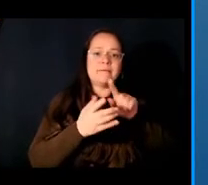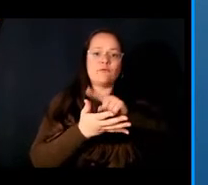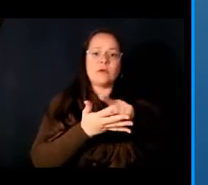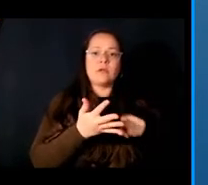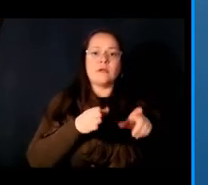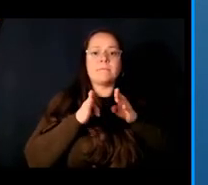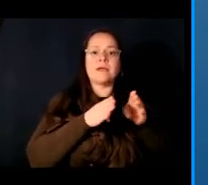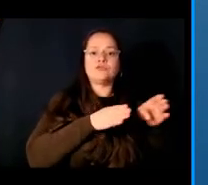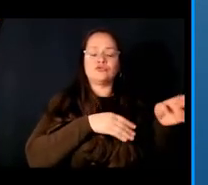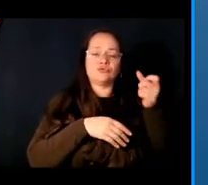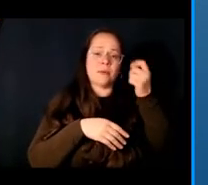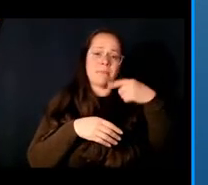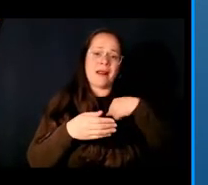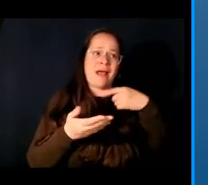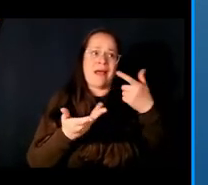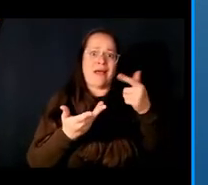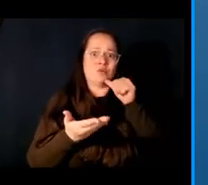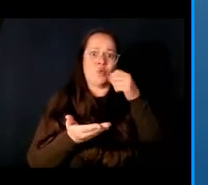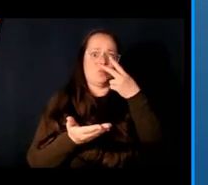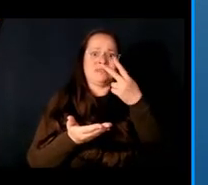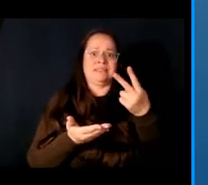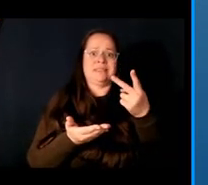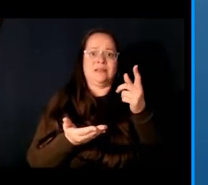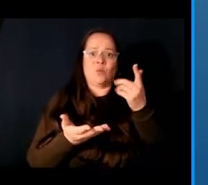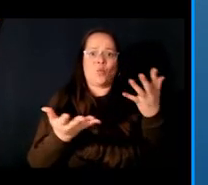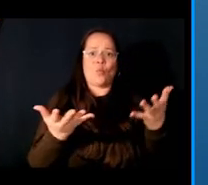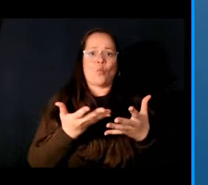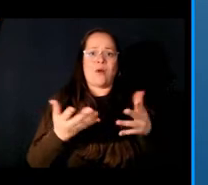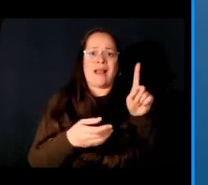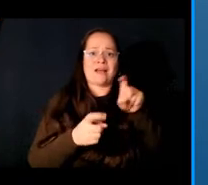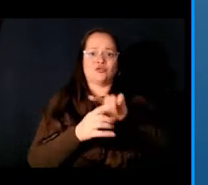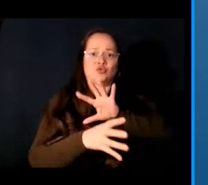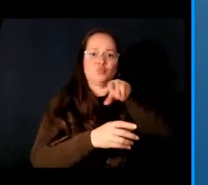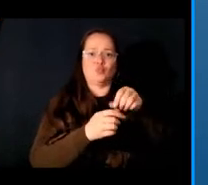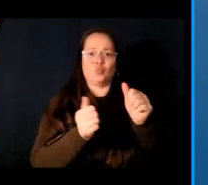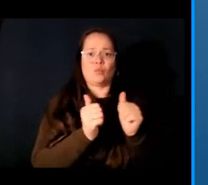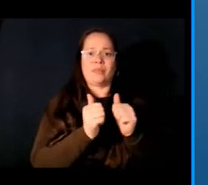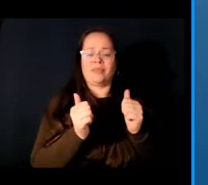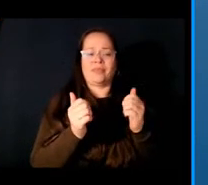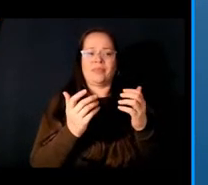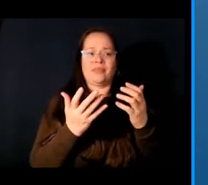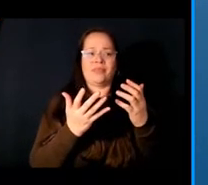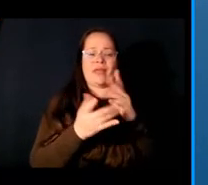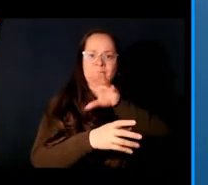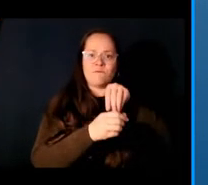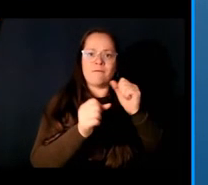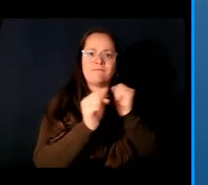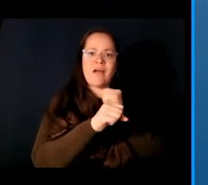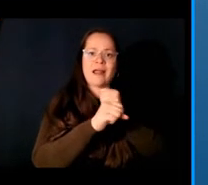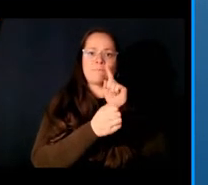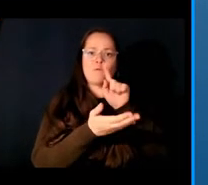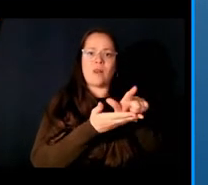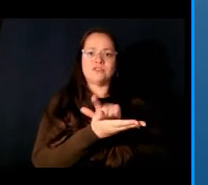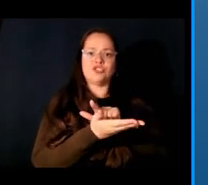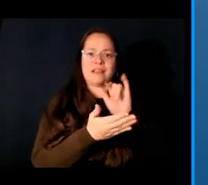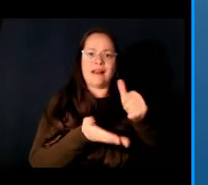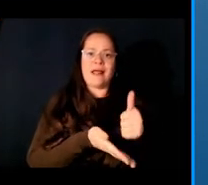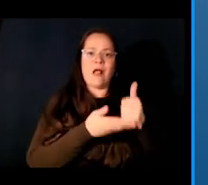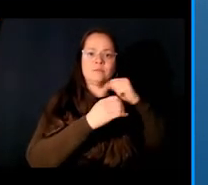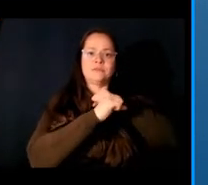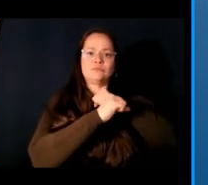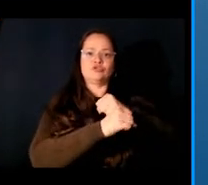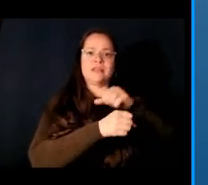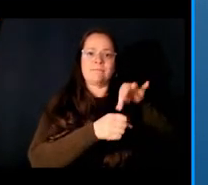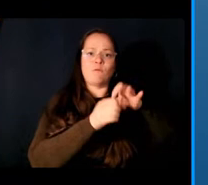but I fail to see what it has to do with actually putting forth and that helps protect